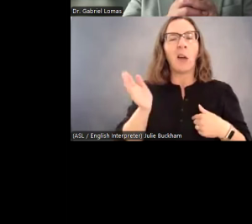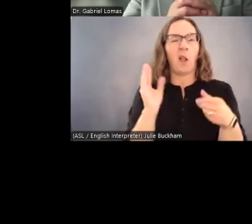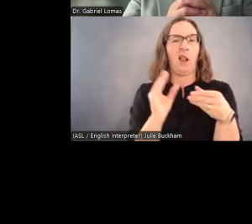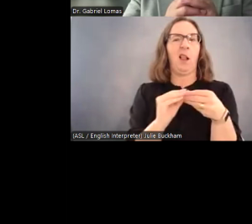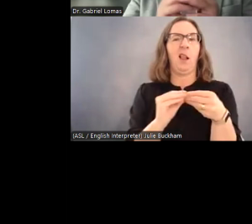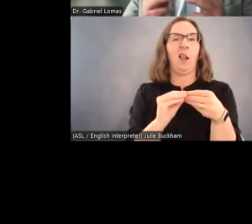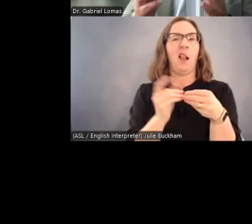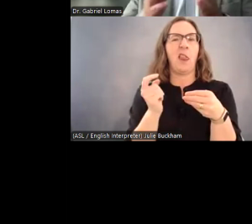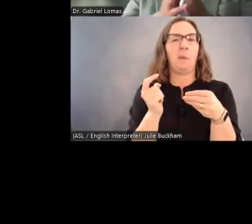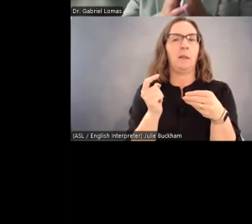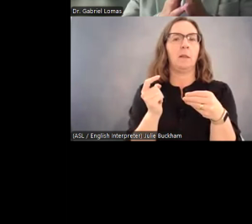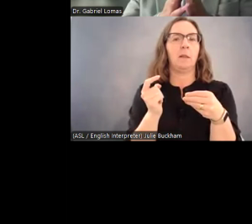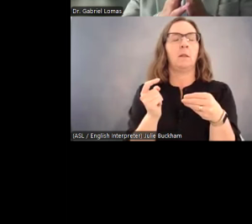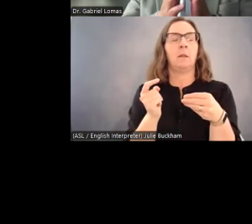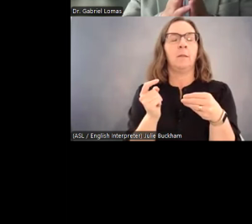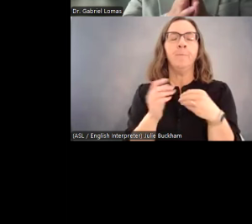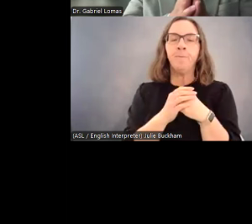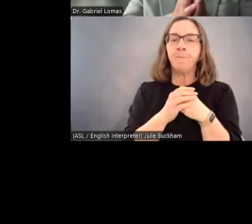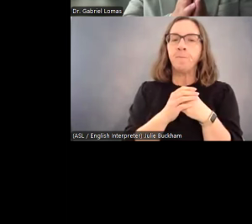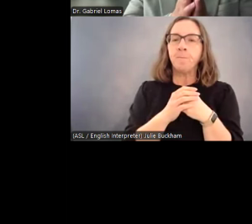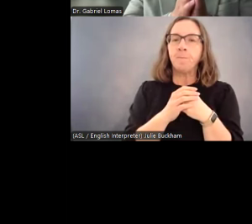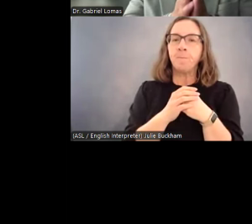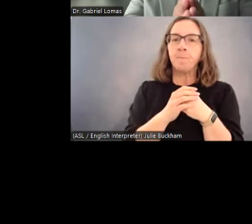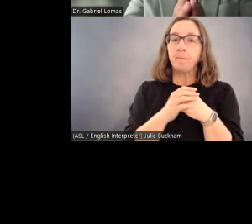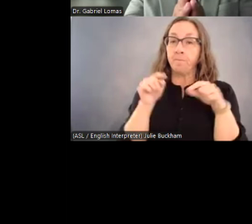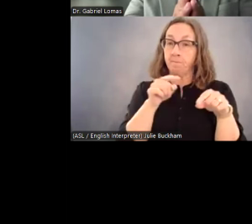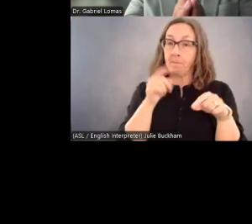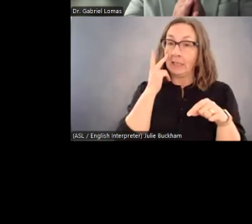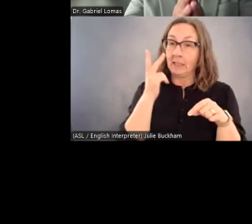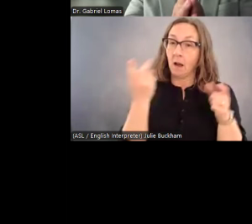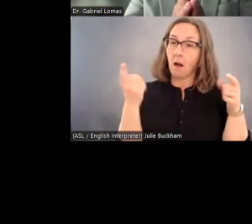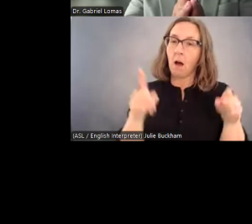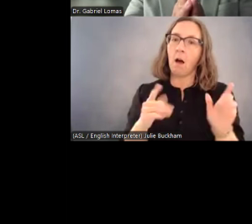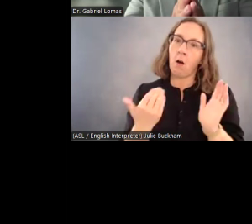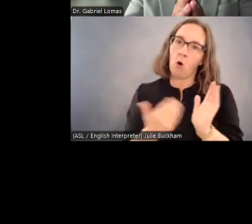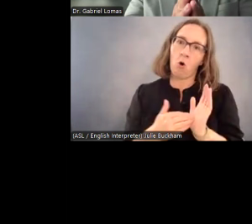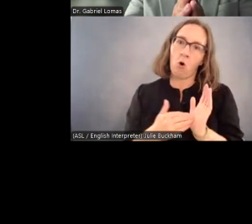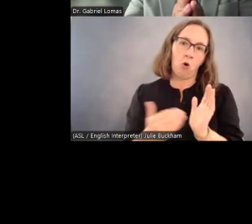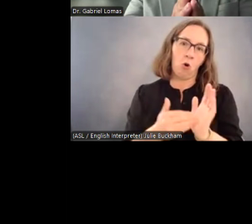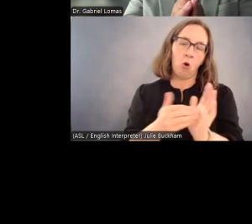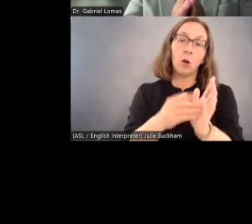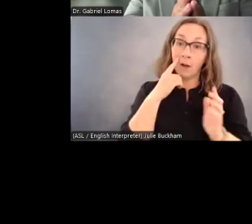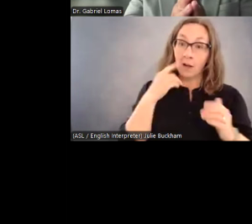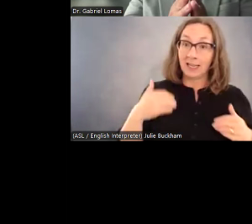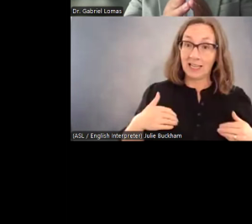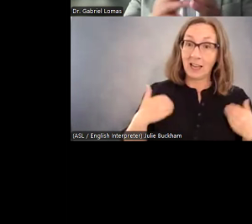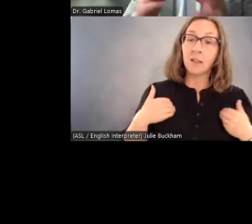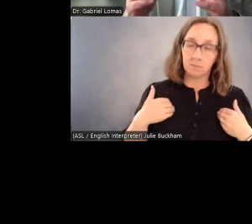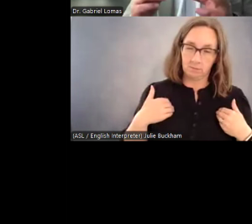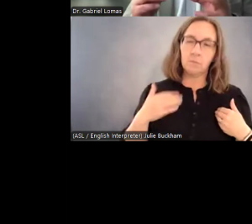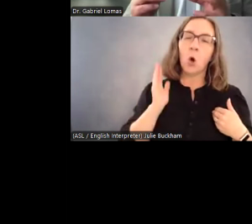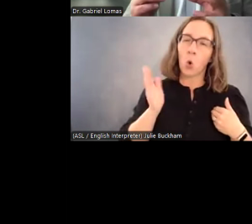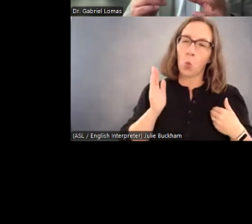about this situation. This is something that I see a lot. It's very common for young people to share